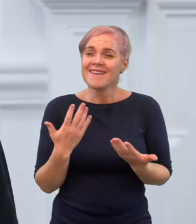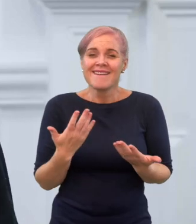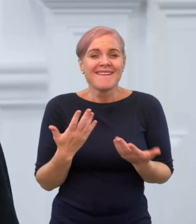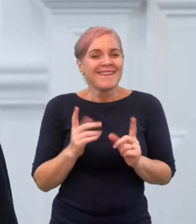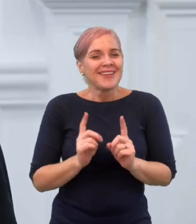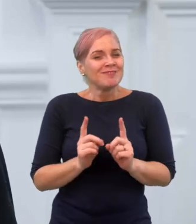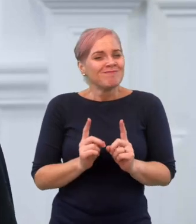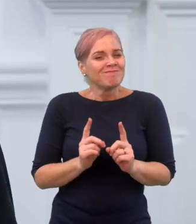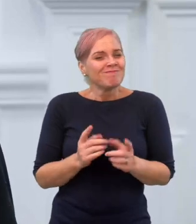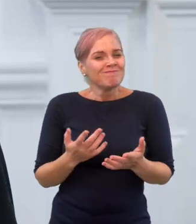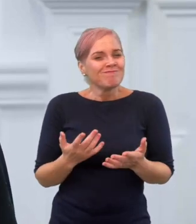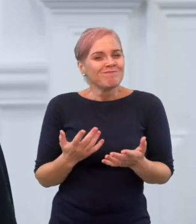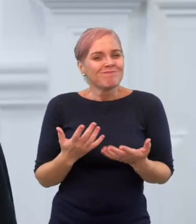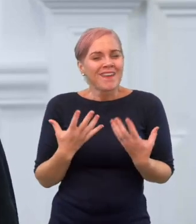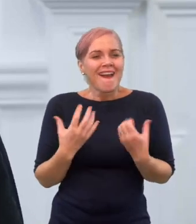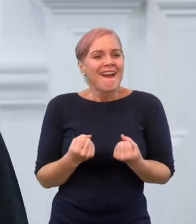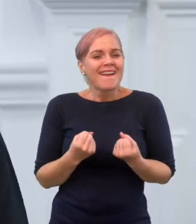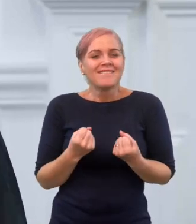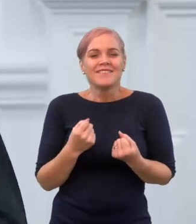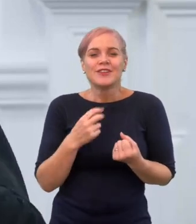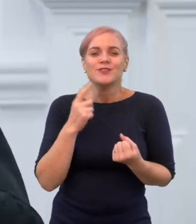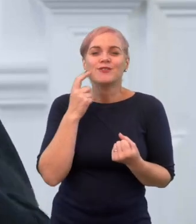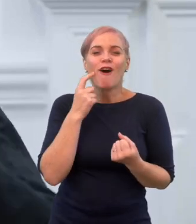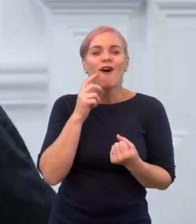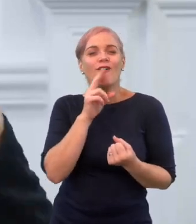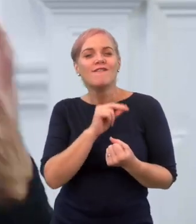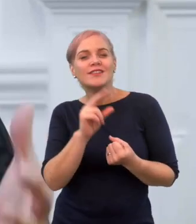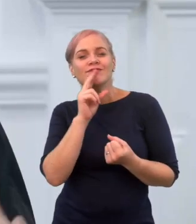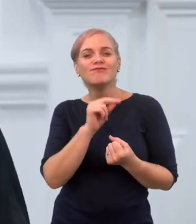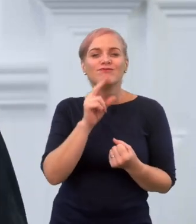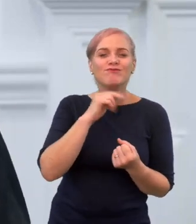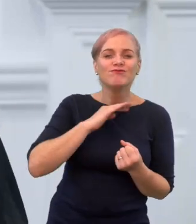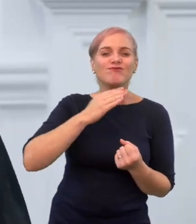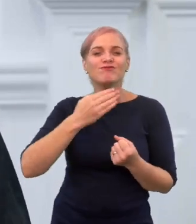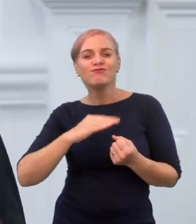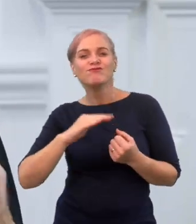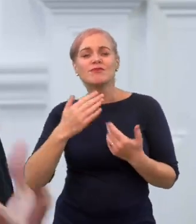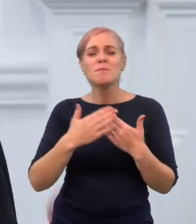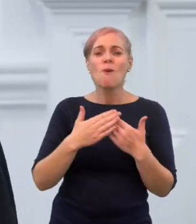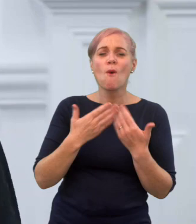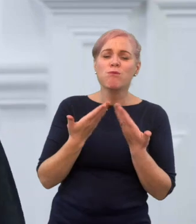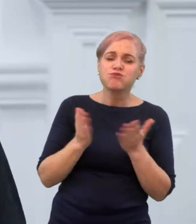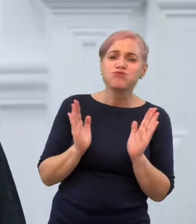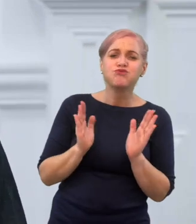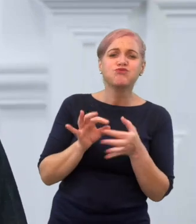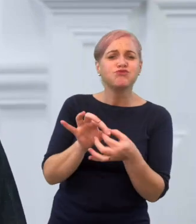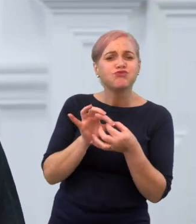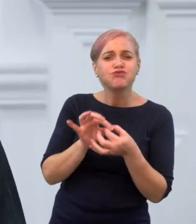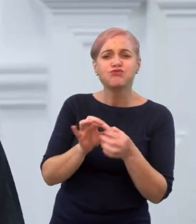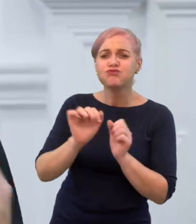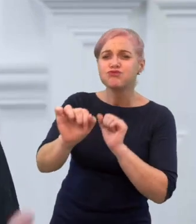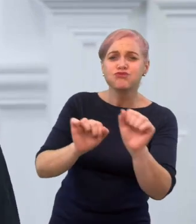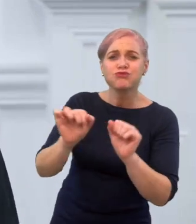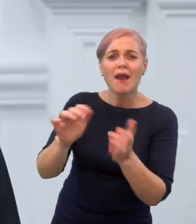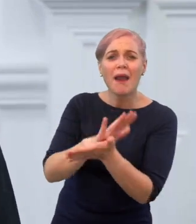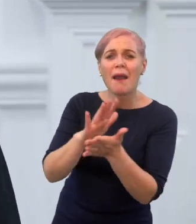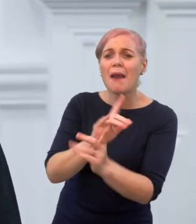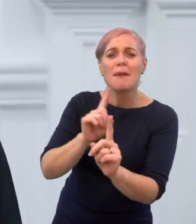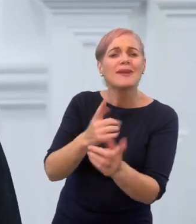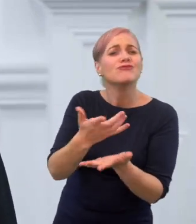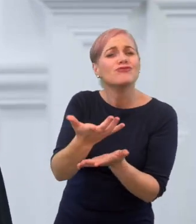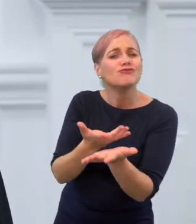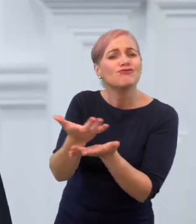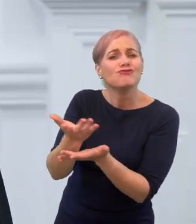he's a friendly guy, you know, and so, you know, he has a softer tone, you know, he's more open to, you know, just sharing other